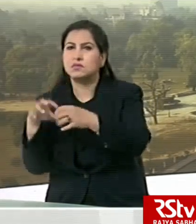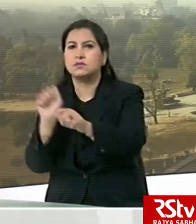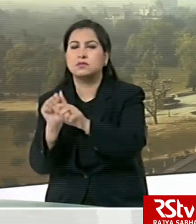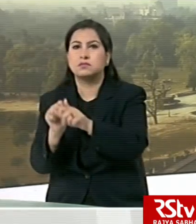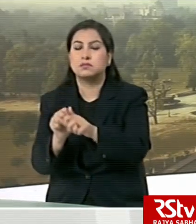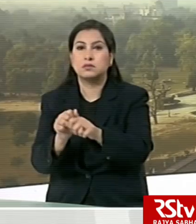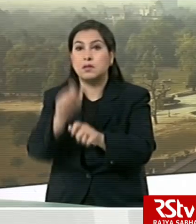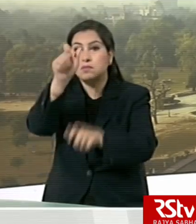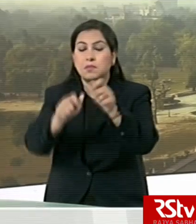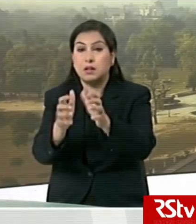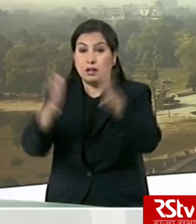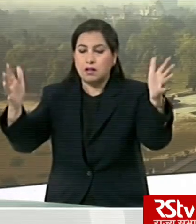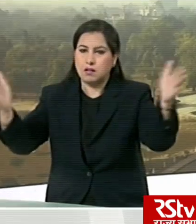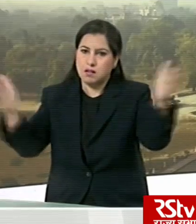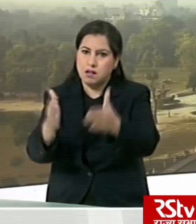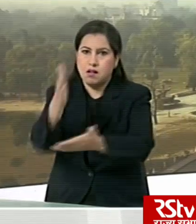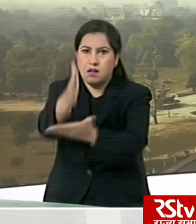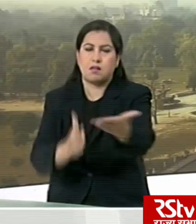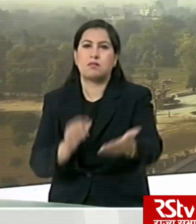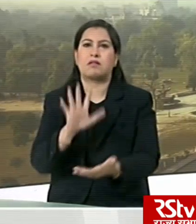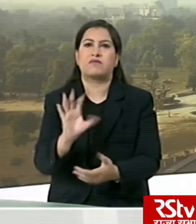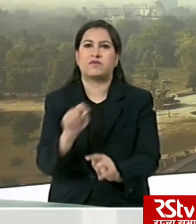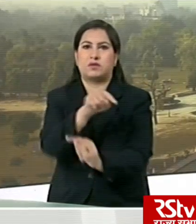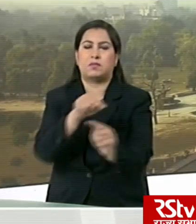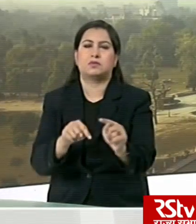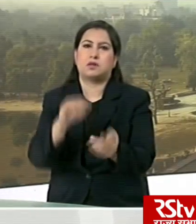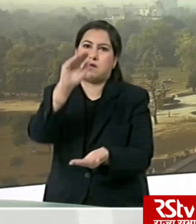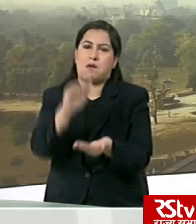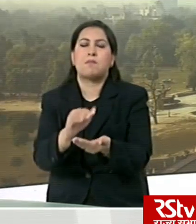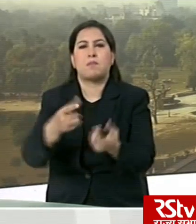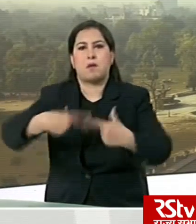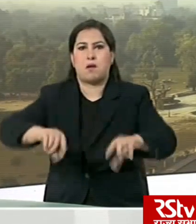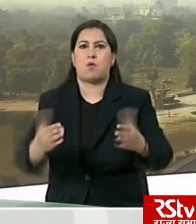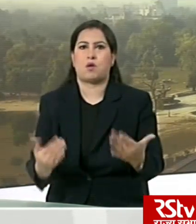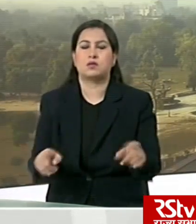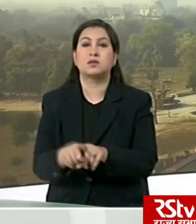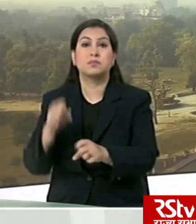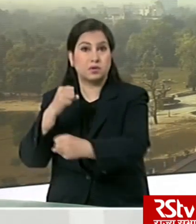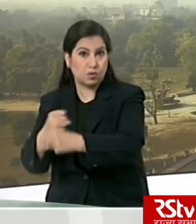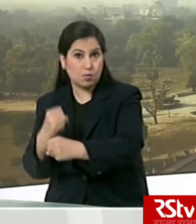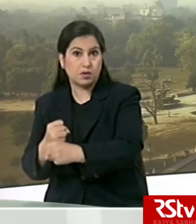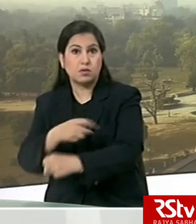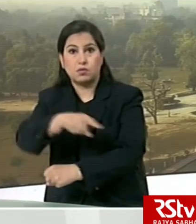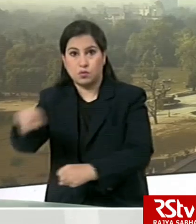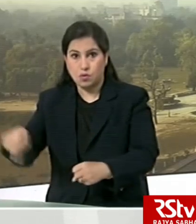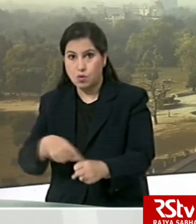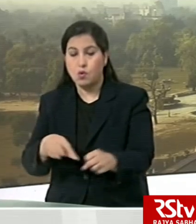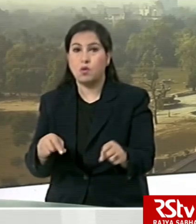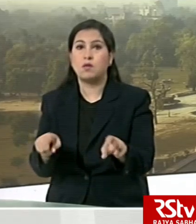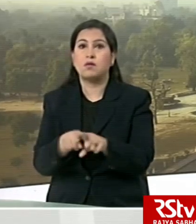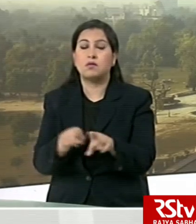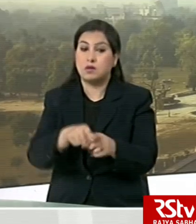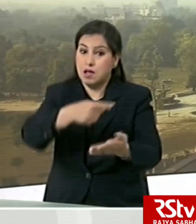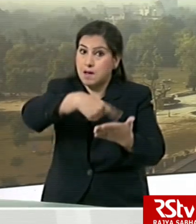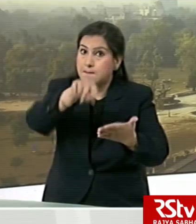Data and call centers for government activities only. That comes in the private sector. Also, the government